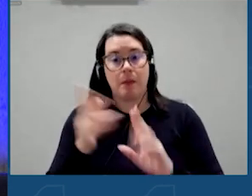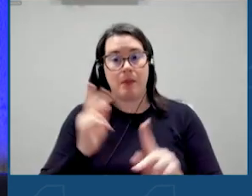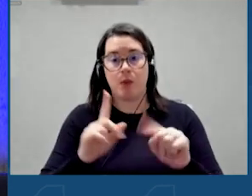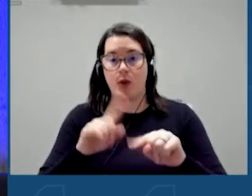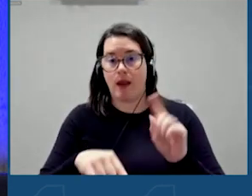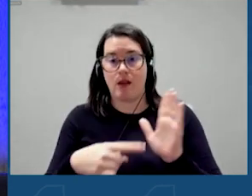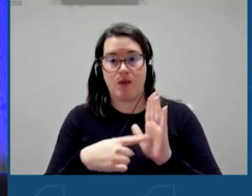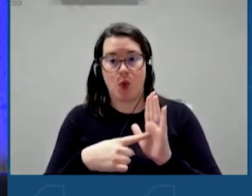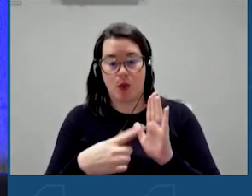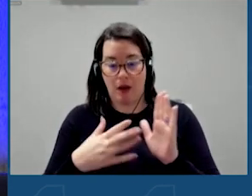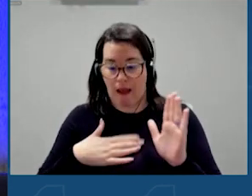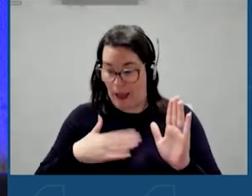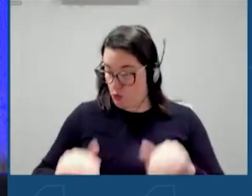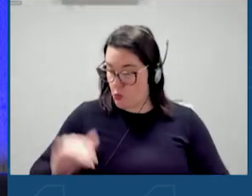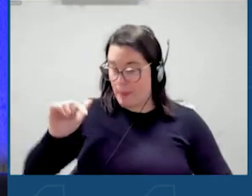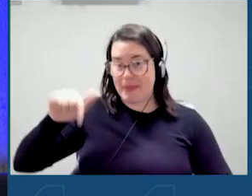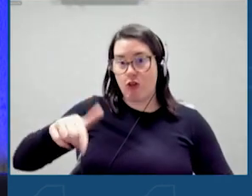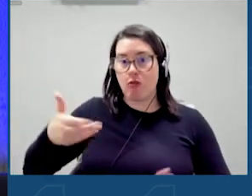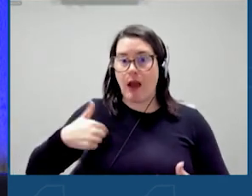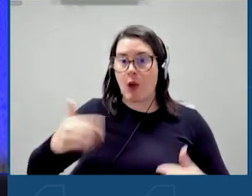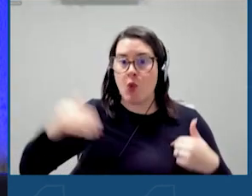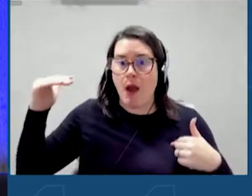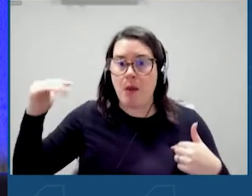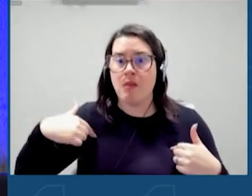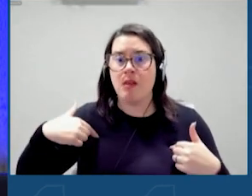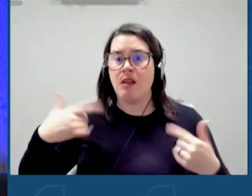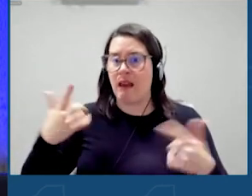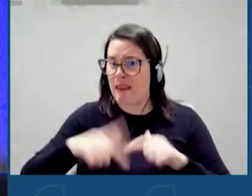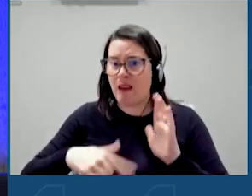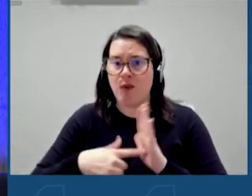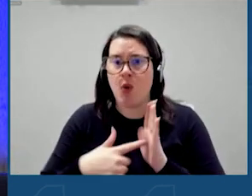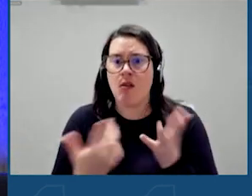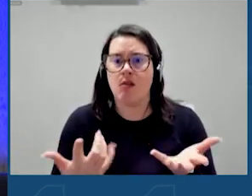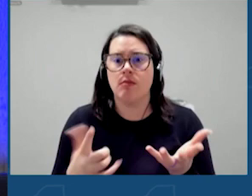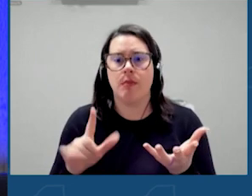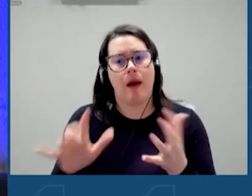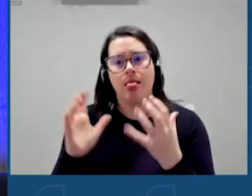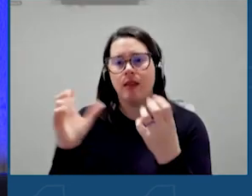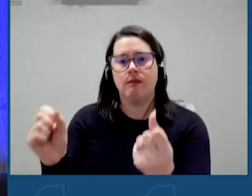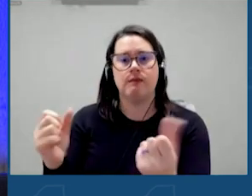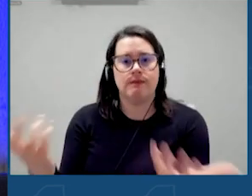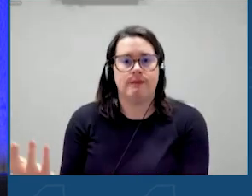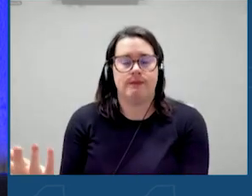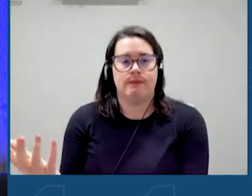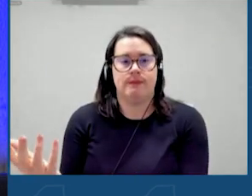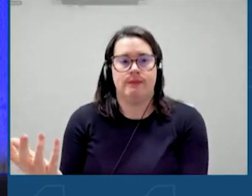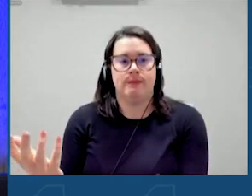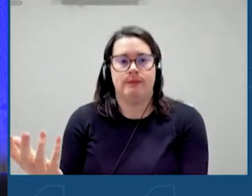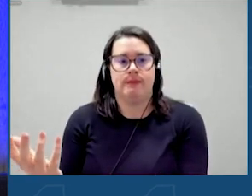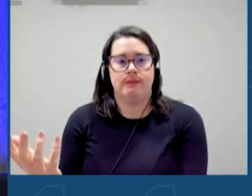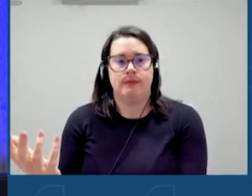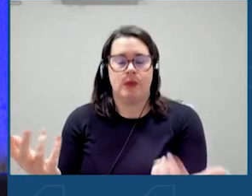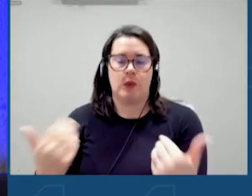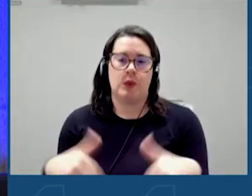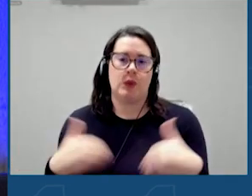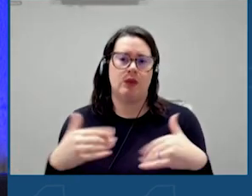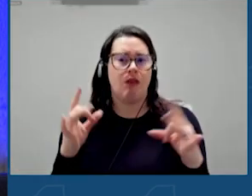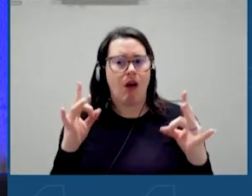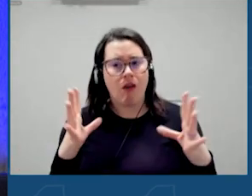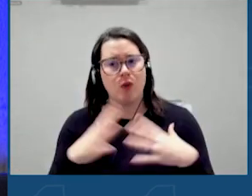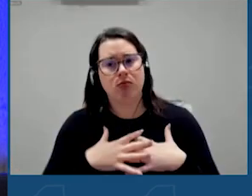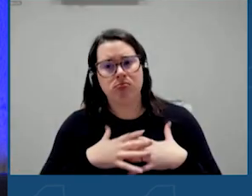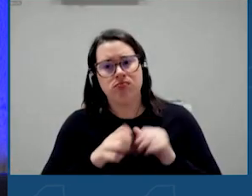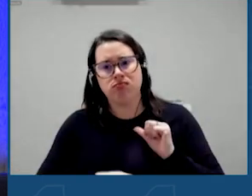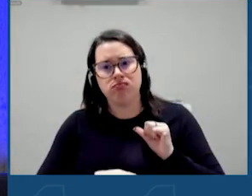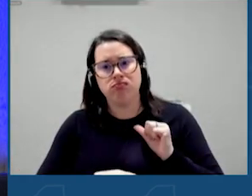community they grew up in. And they're leaving altogether. That to me is a tragedy.